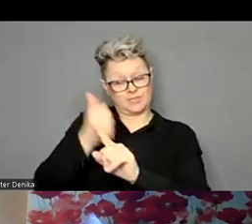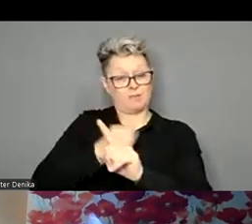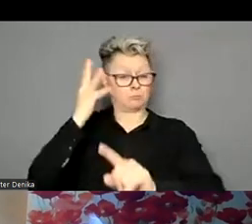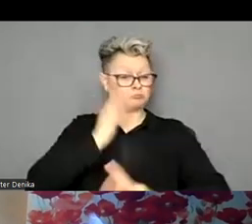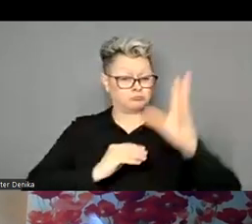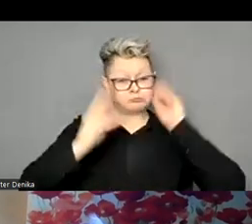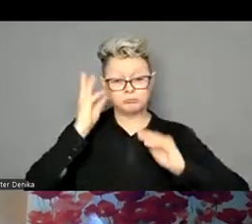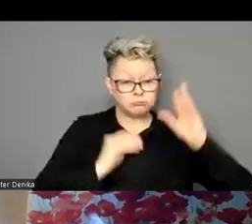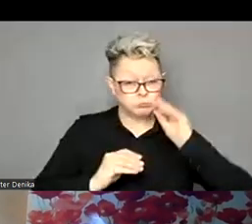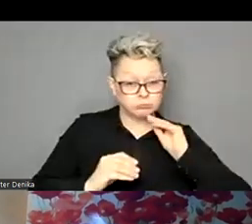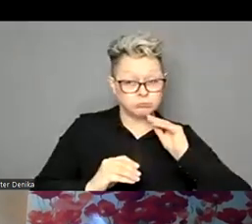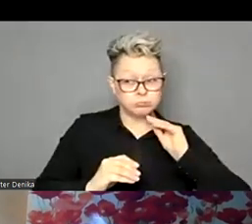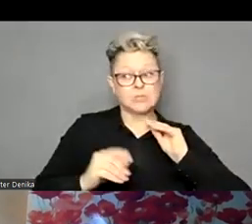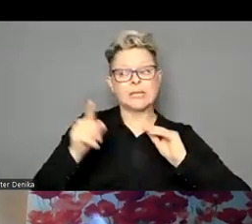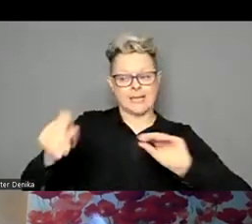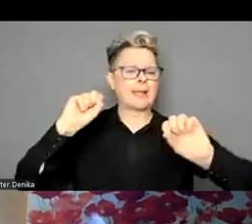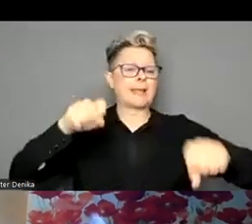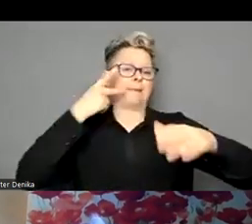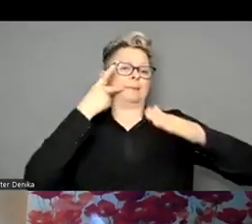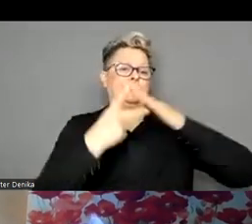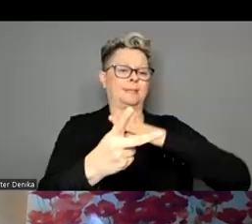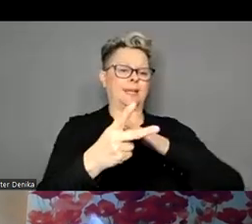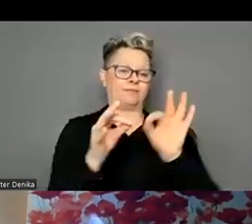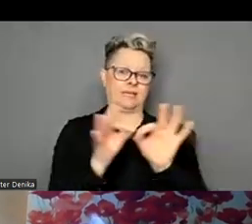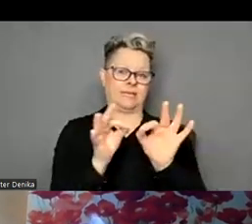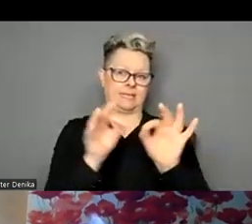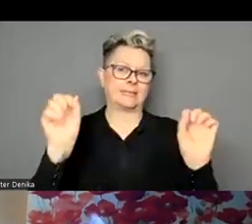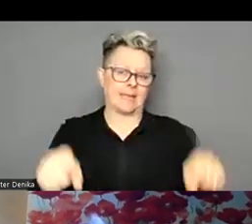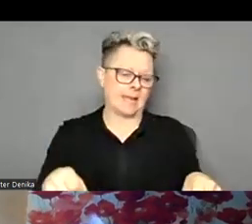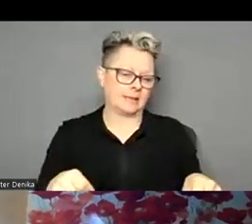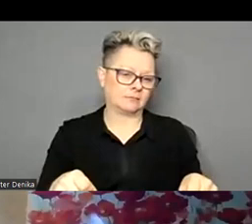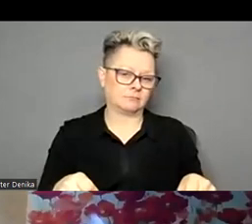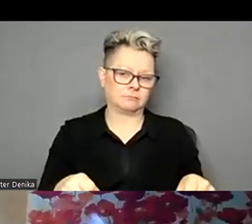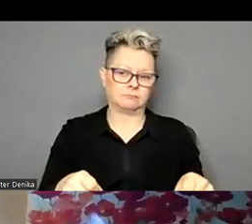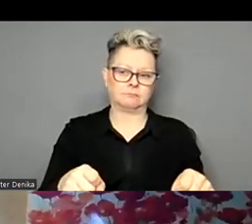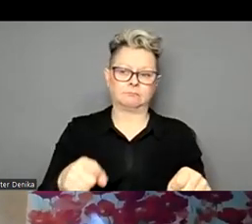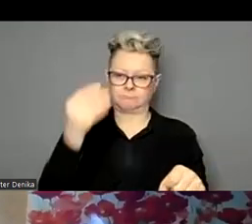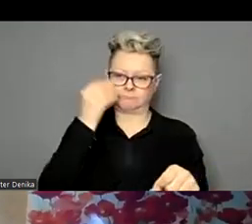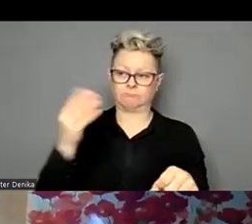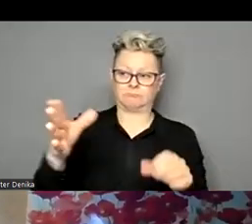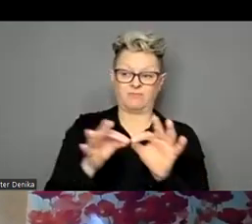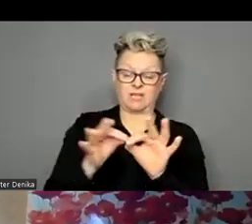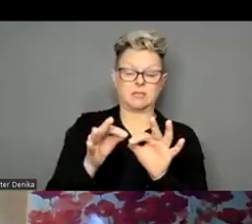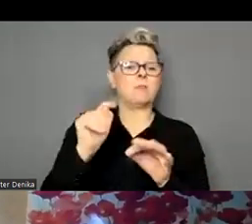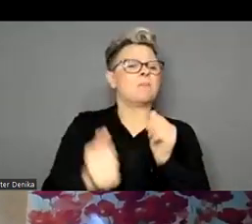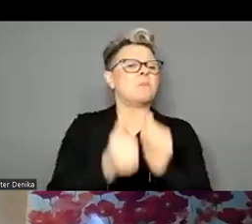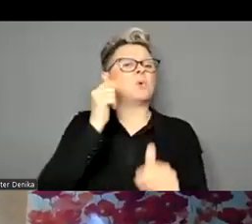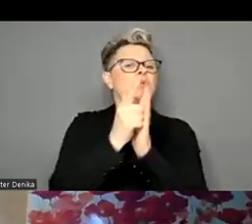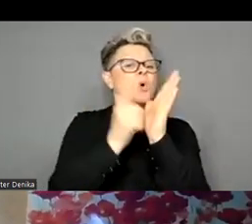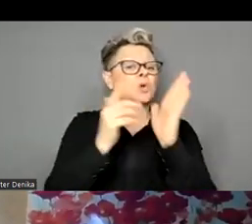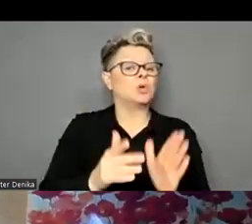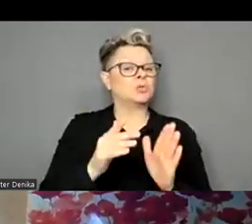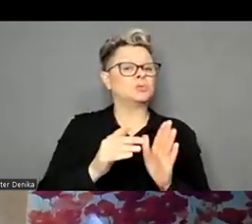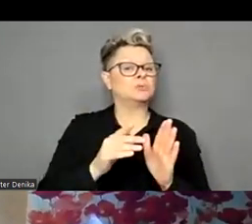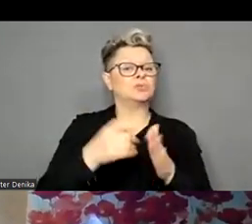to pretty safely predict their fees for this particular type, but ultimately most lawyers charge by the hour. So it depends